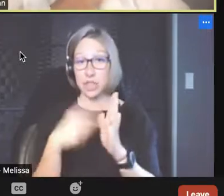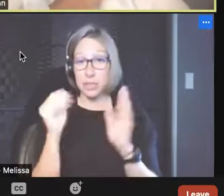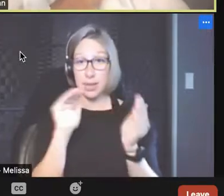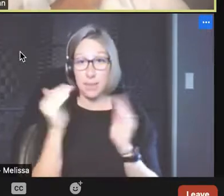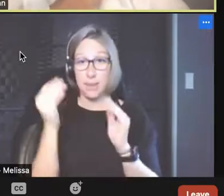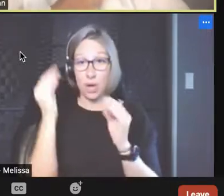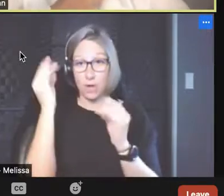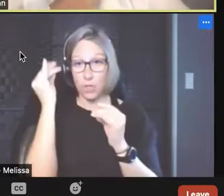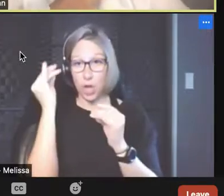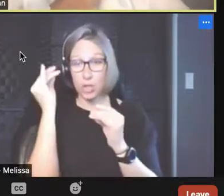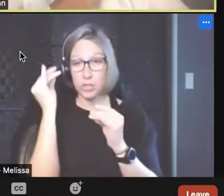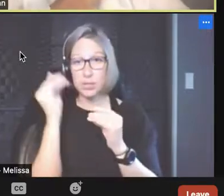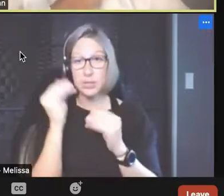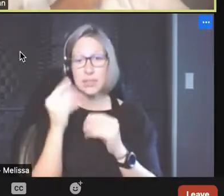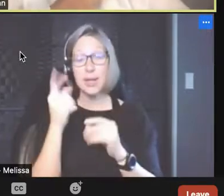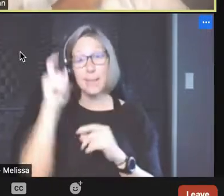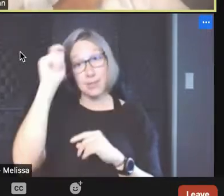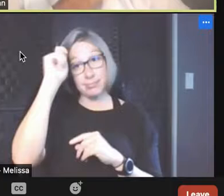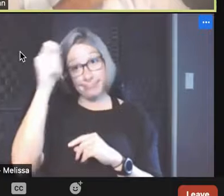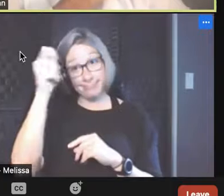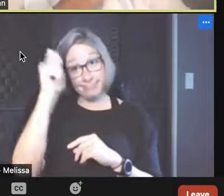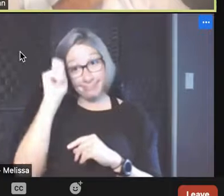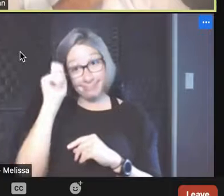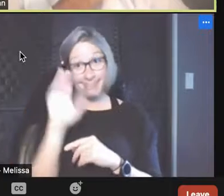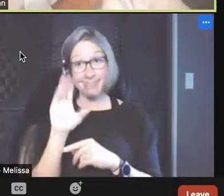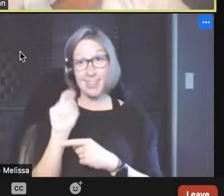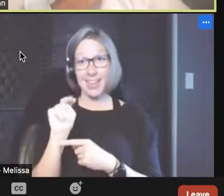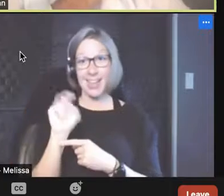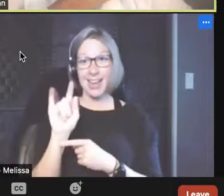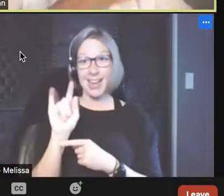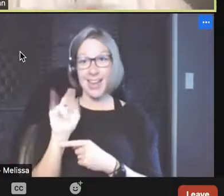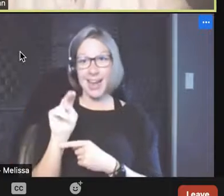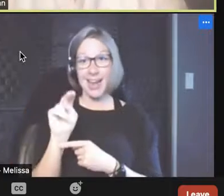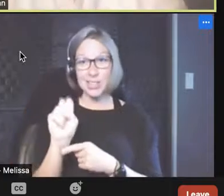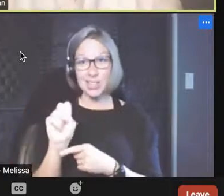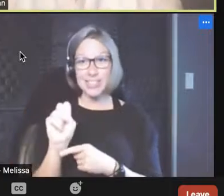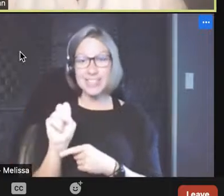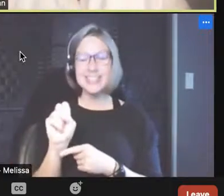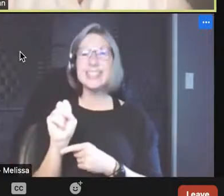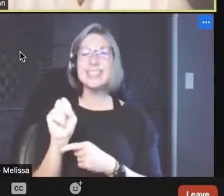here to Connections, because one of the summer,